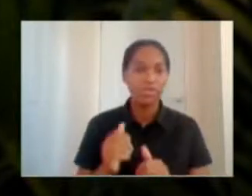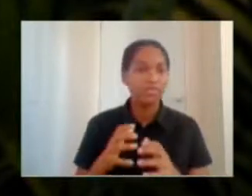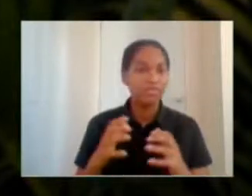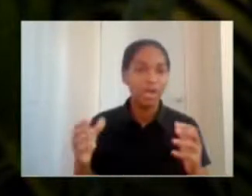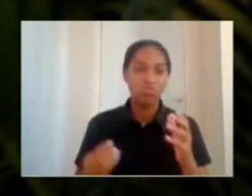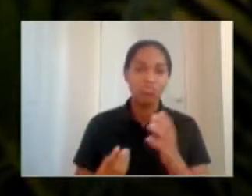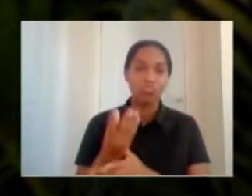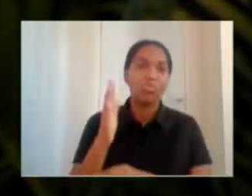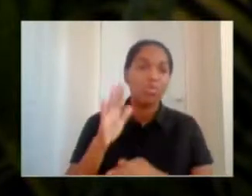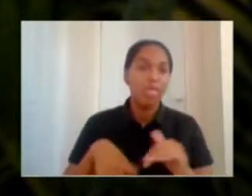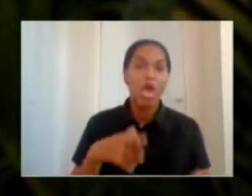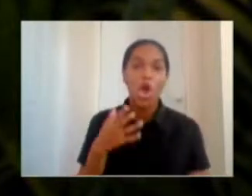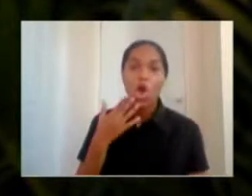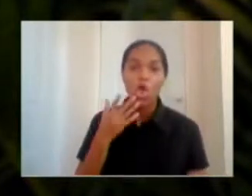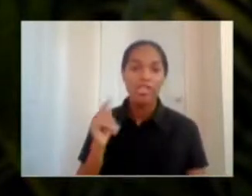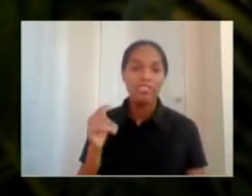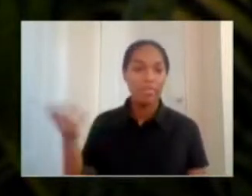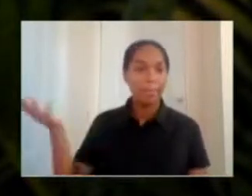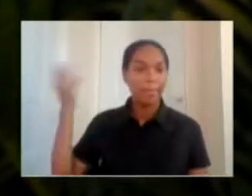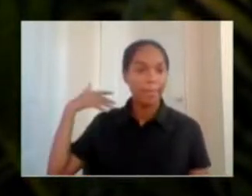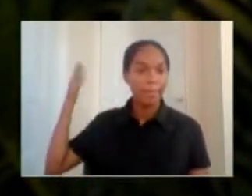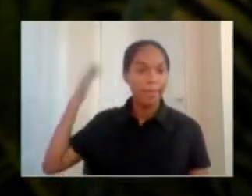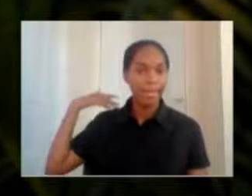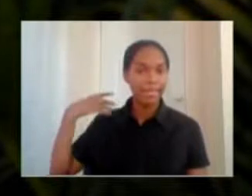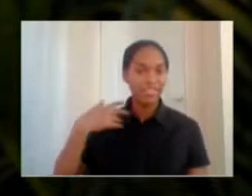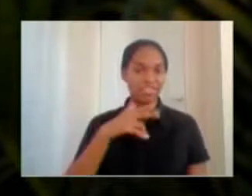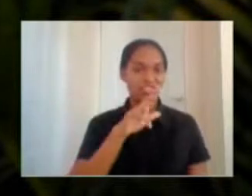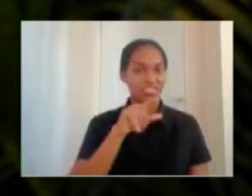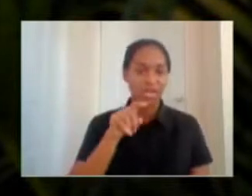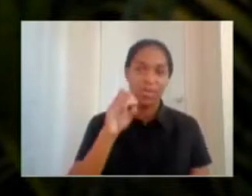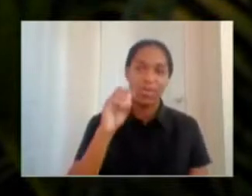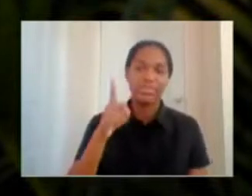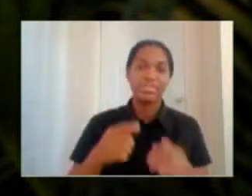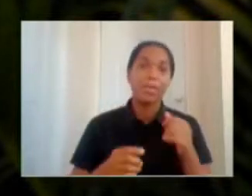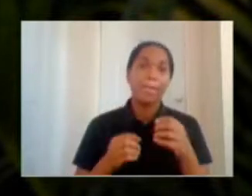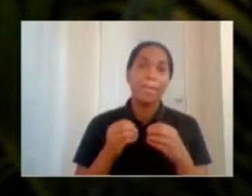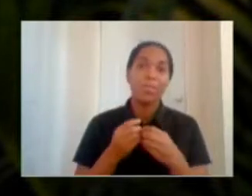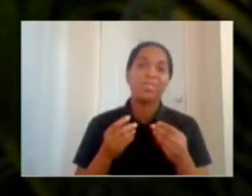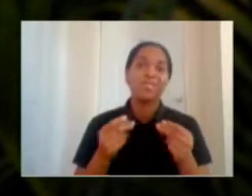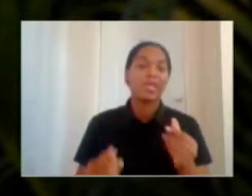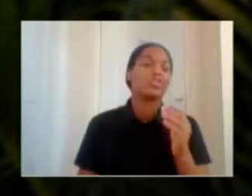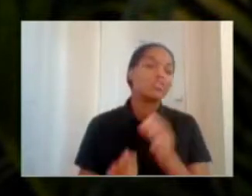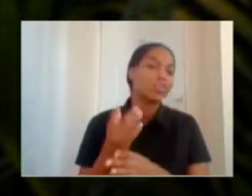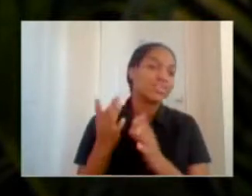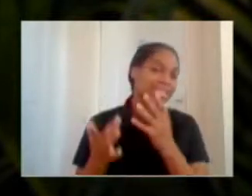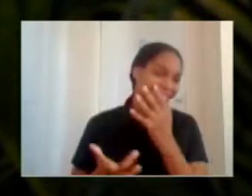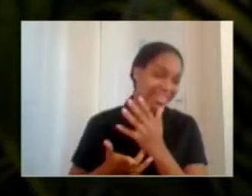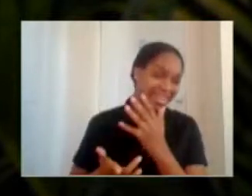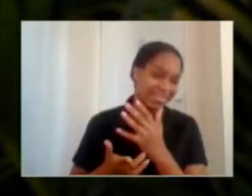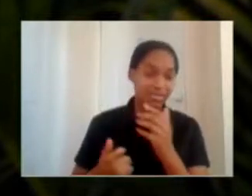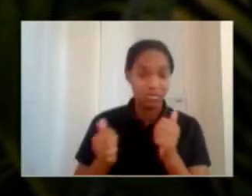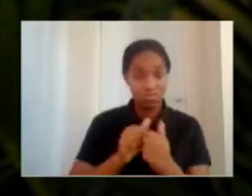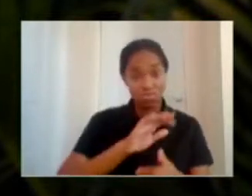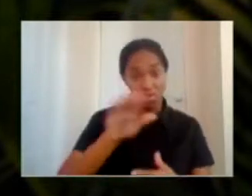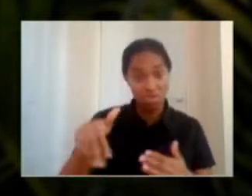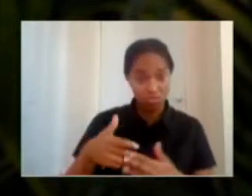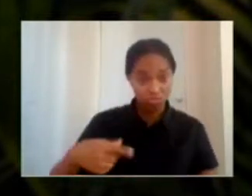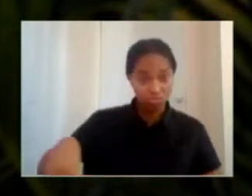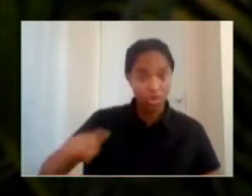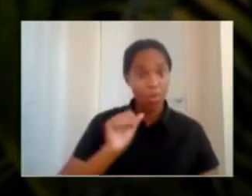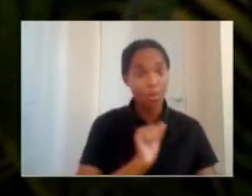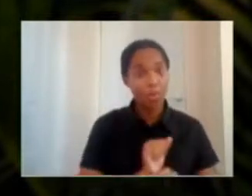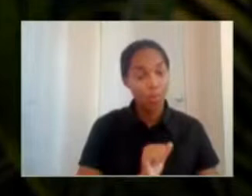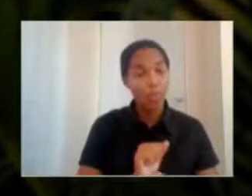color TV was. 3.0 is the fastest growing technology. And with all of us working together, whether